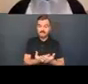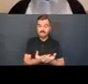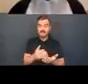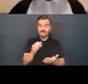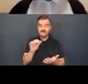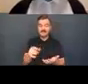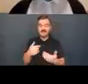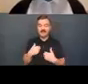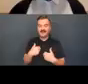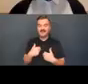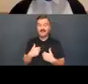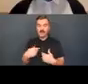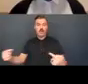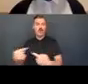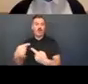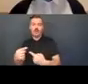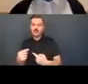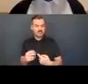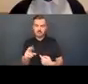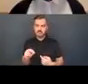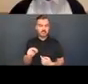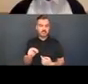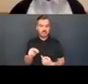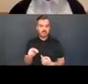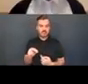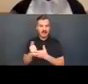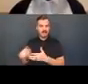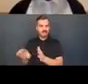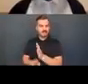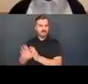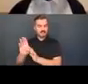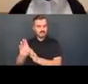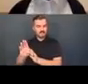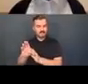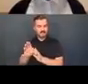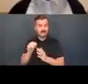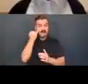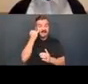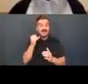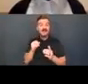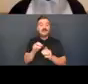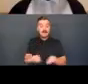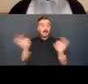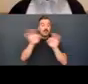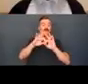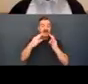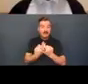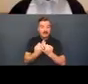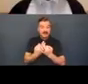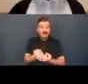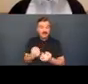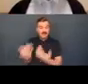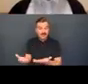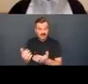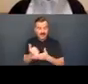harm to patients and families, um, with essential family presence and